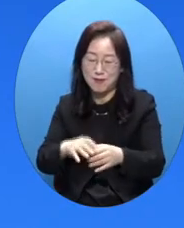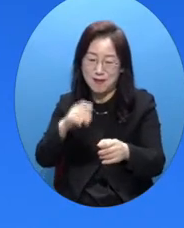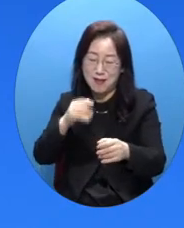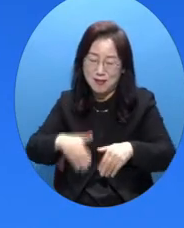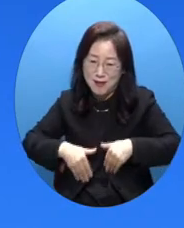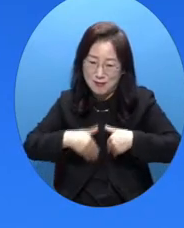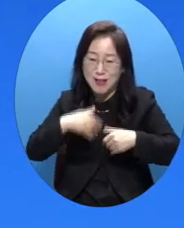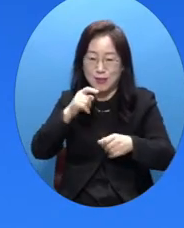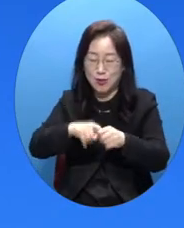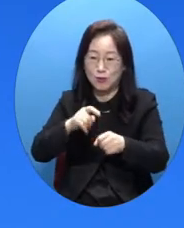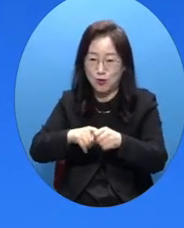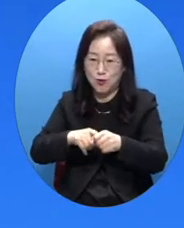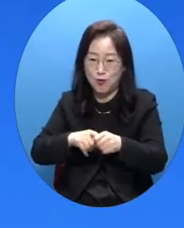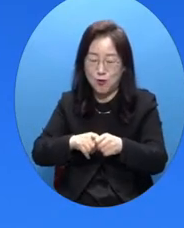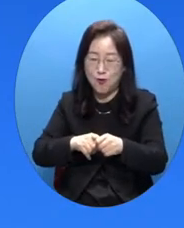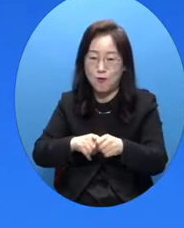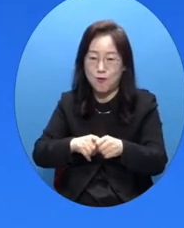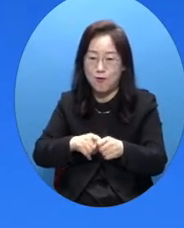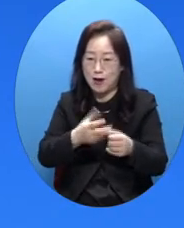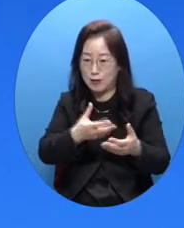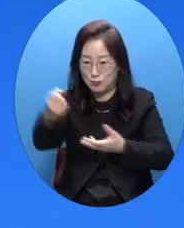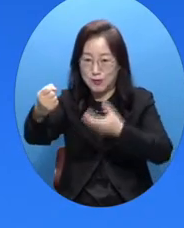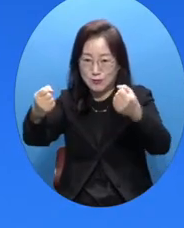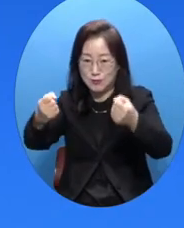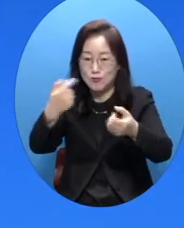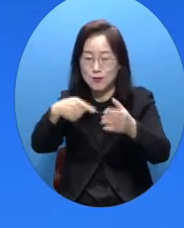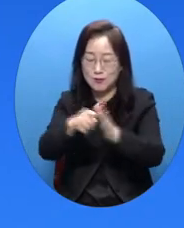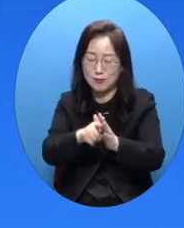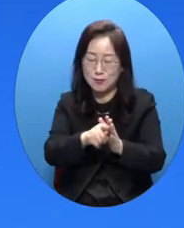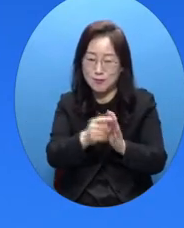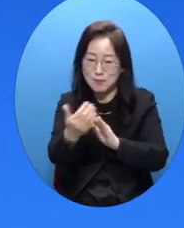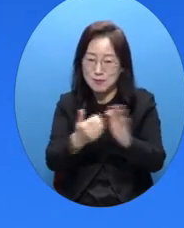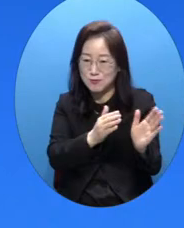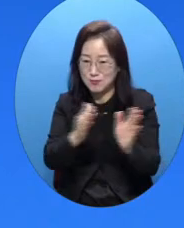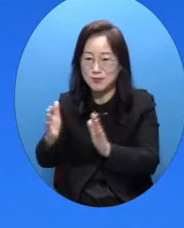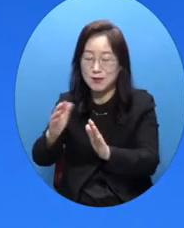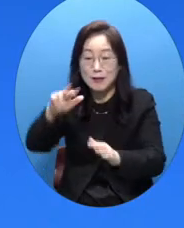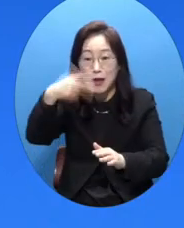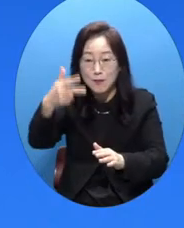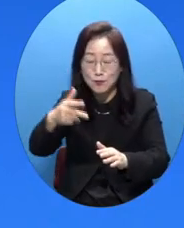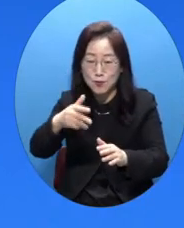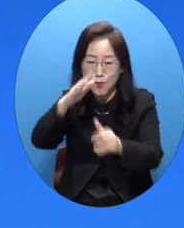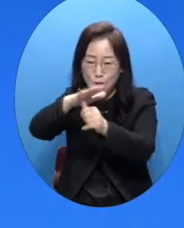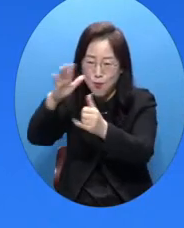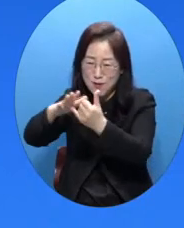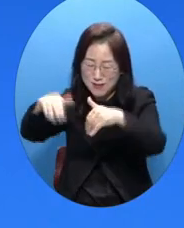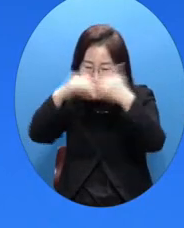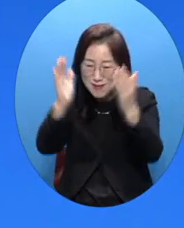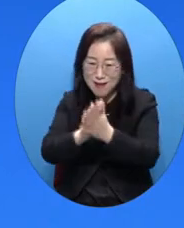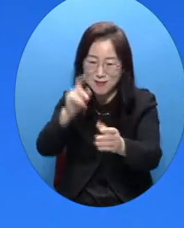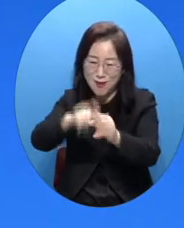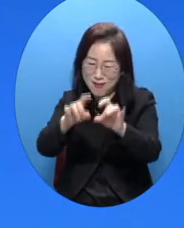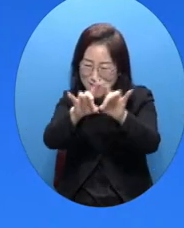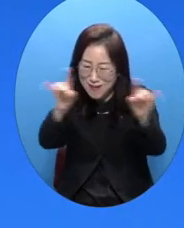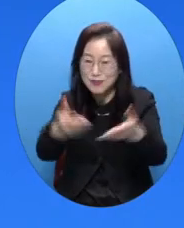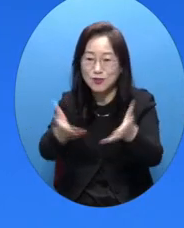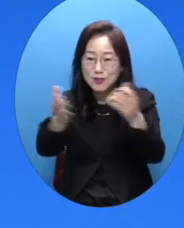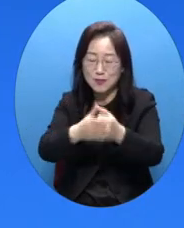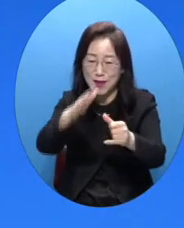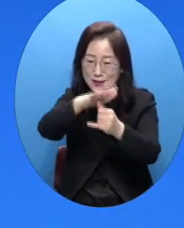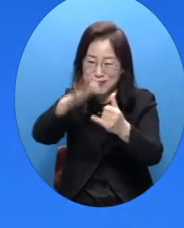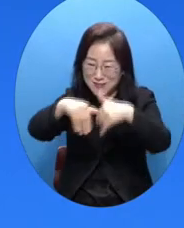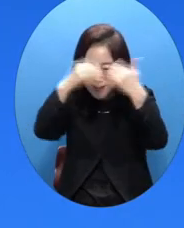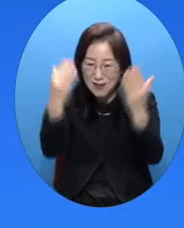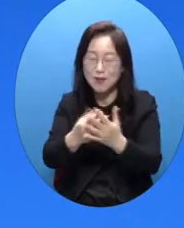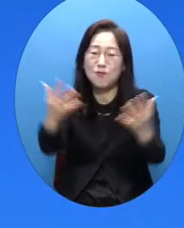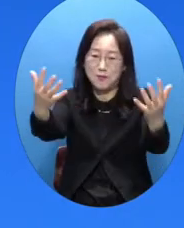we will also be giving out very tasty rice cake so that we can you can share them